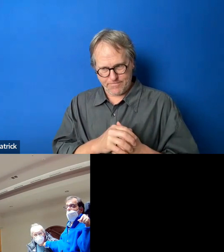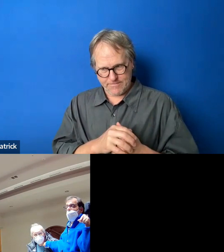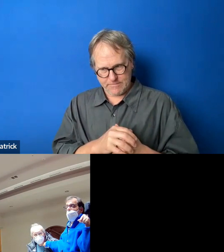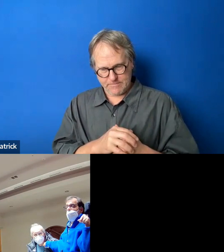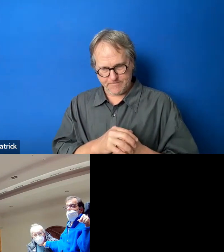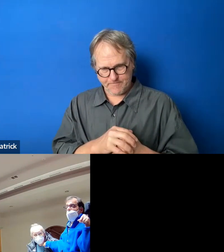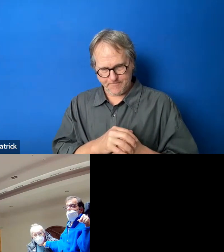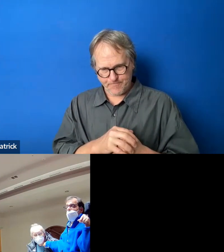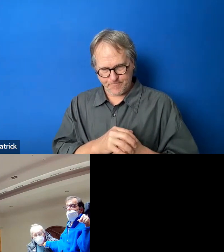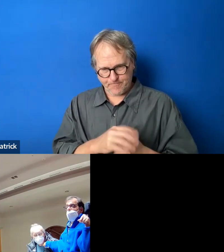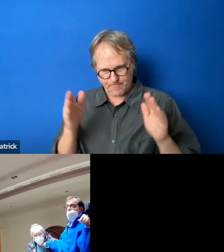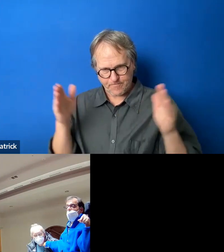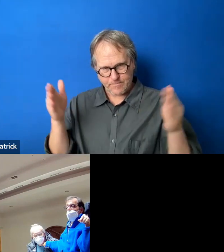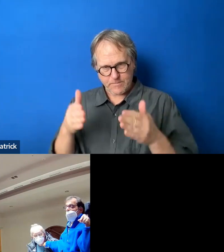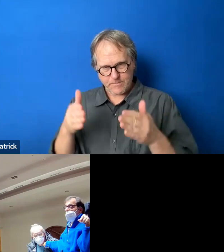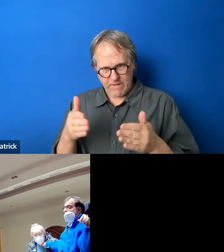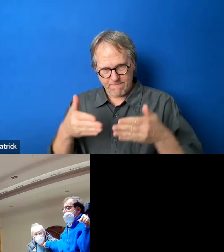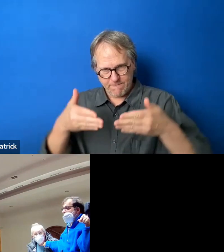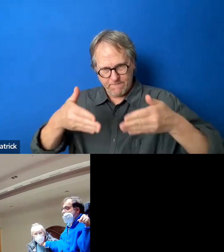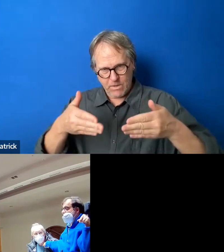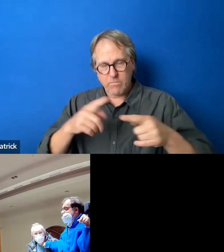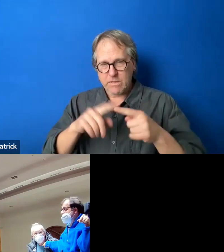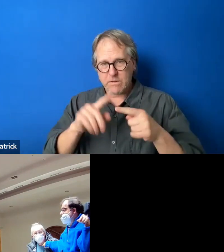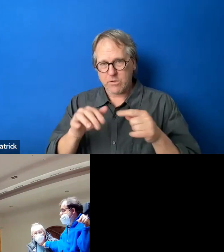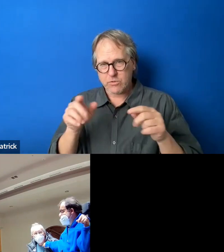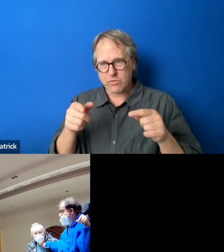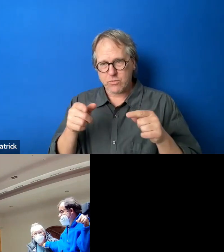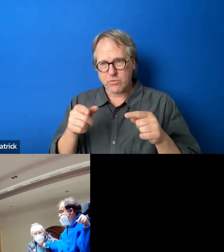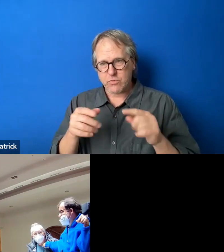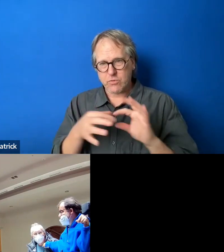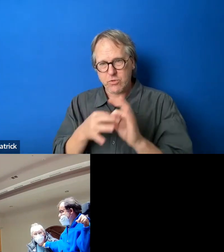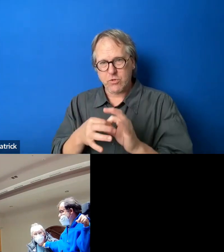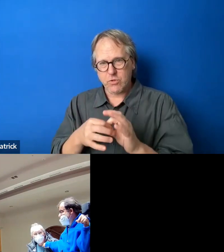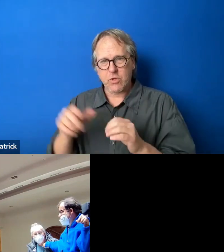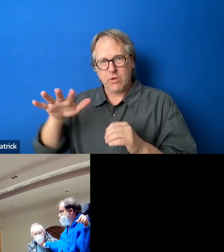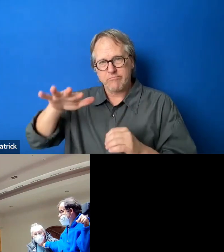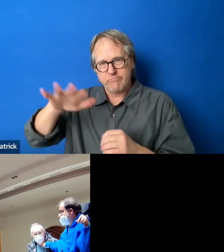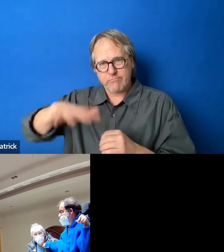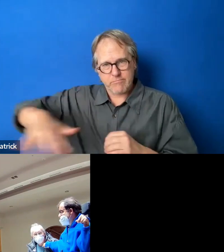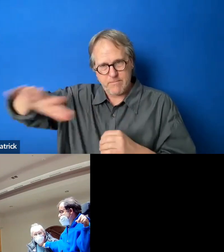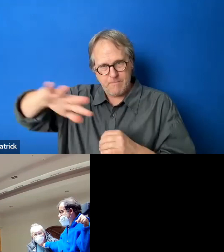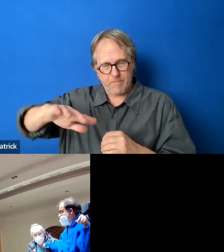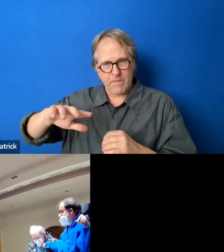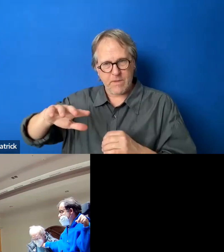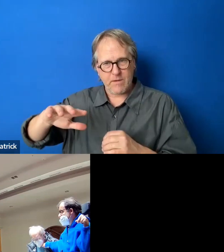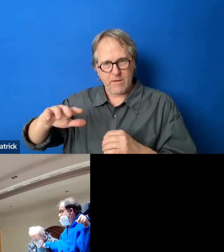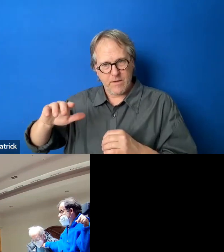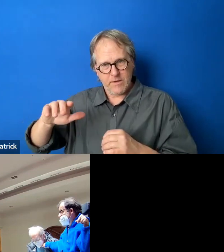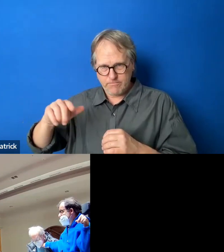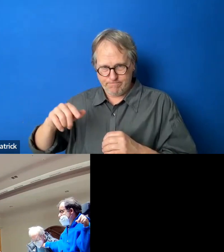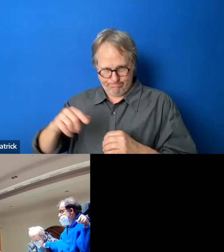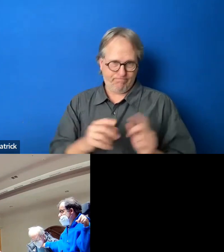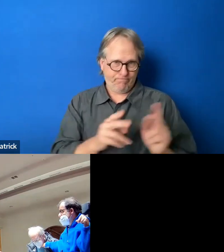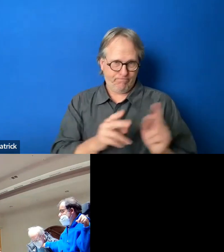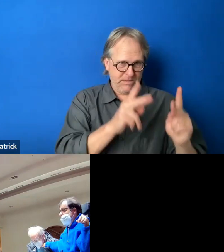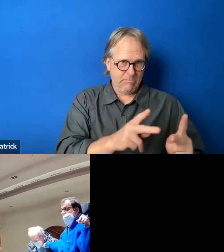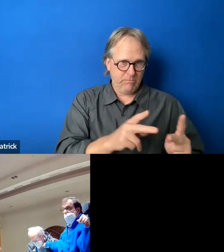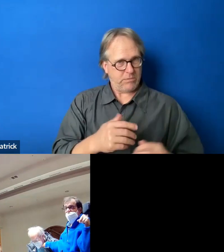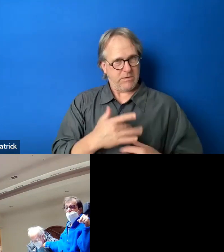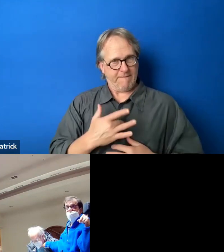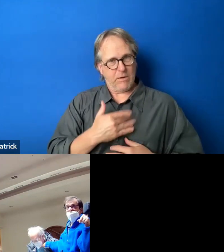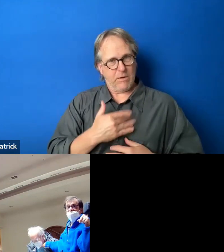congregation. And also it's very much connected to the spirit of a welcoming congregation. His question is, can